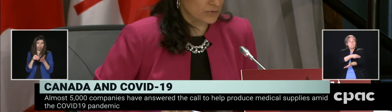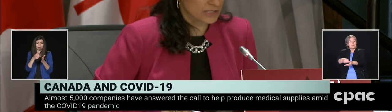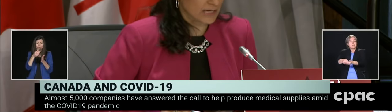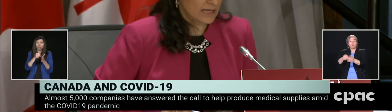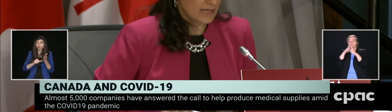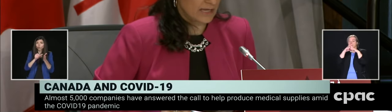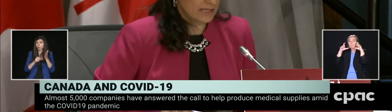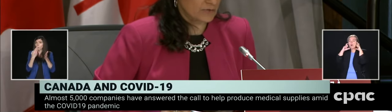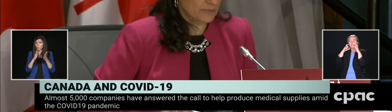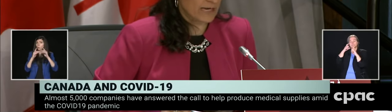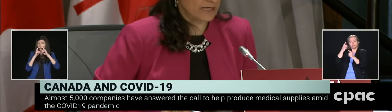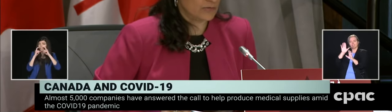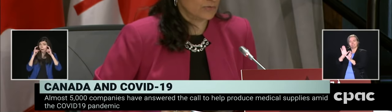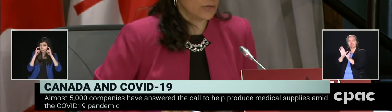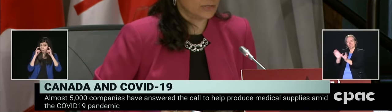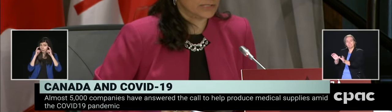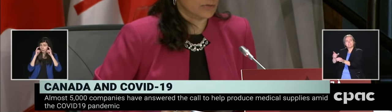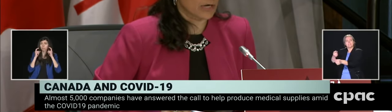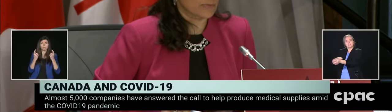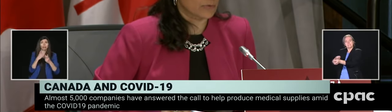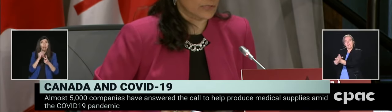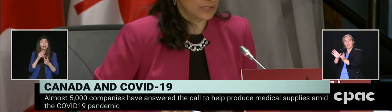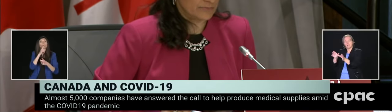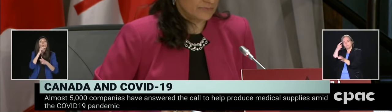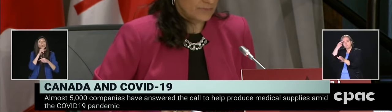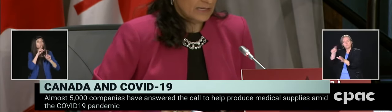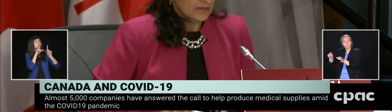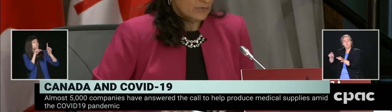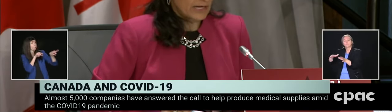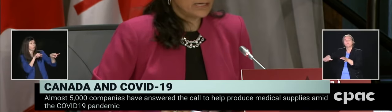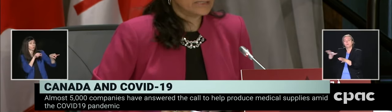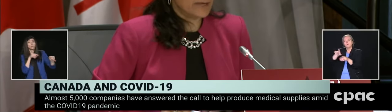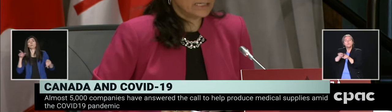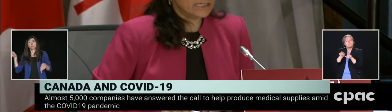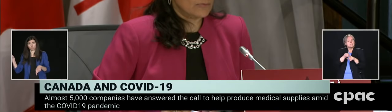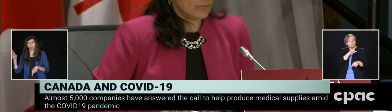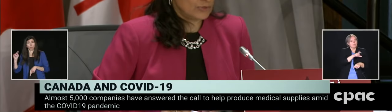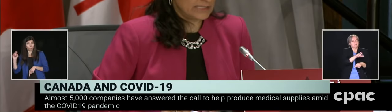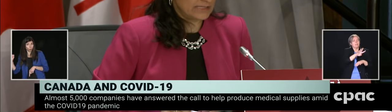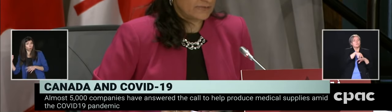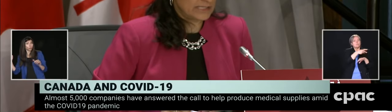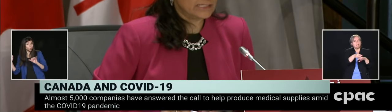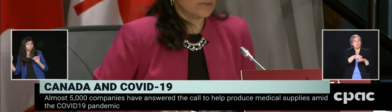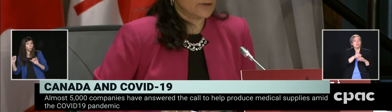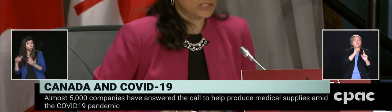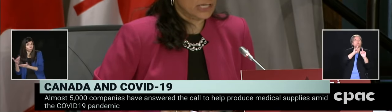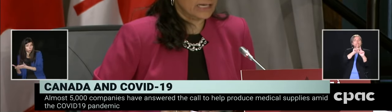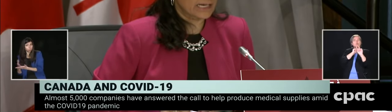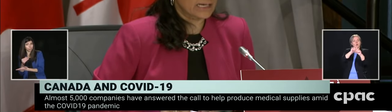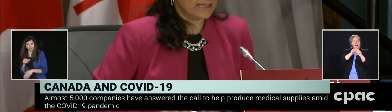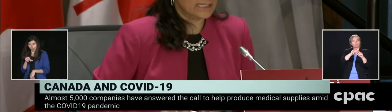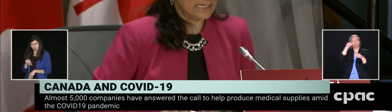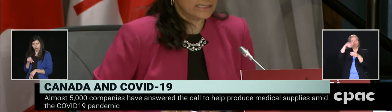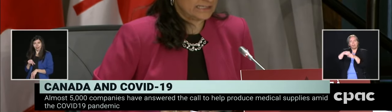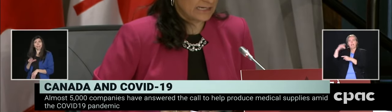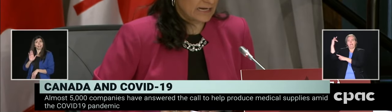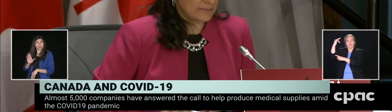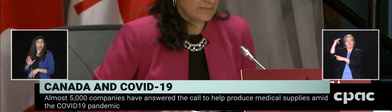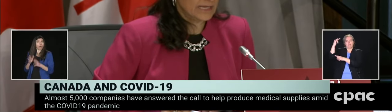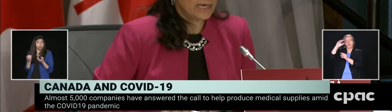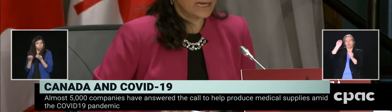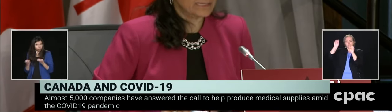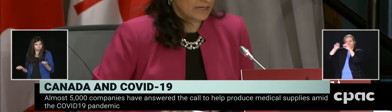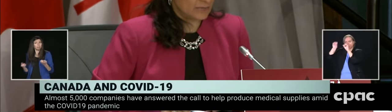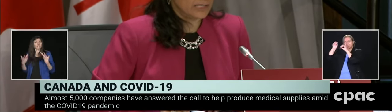Nova Scotia and Quebec were also on board. We are expecting more deliveries from China in the days to